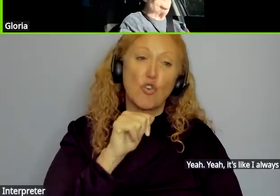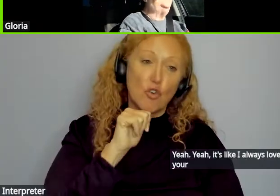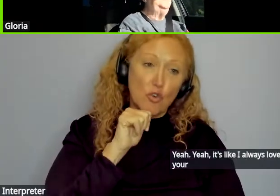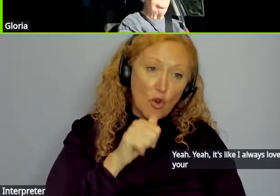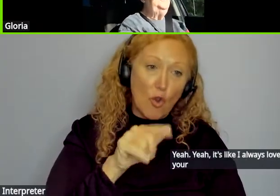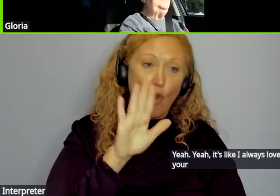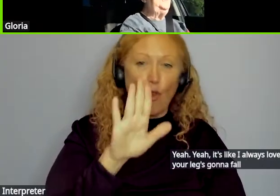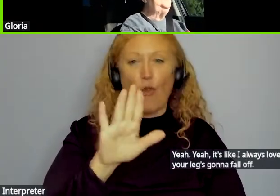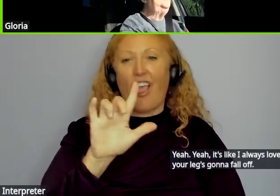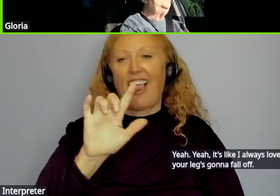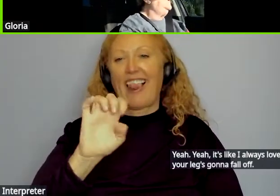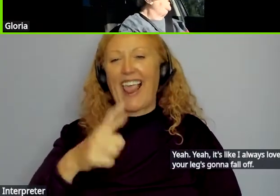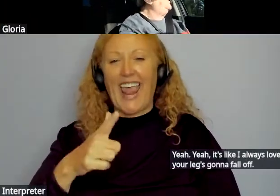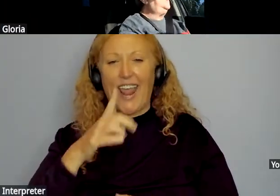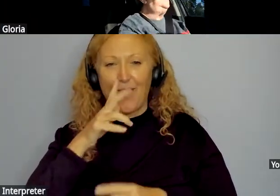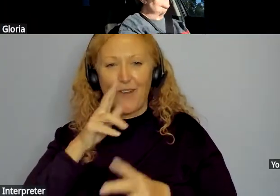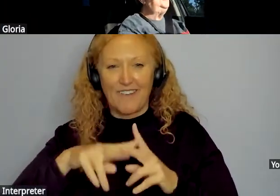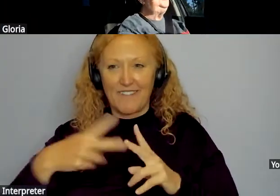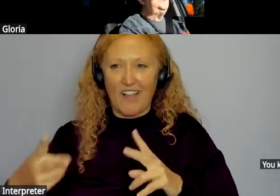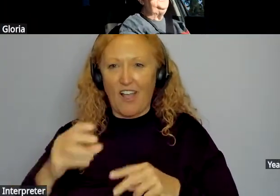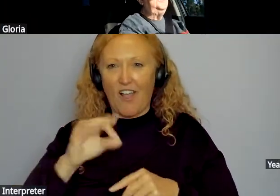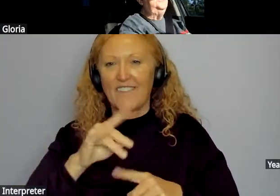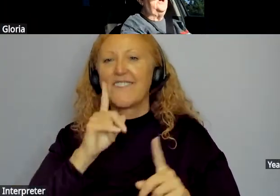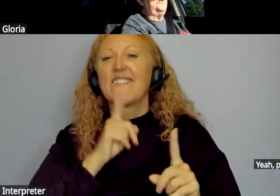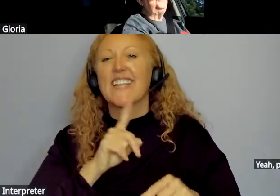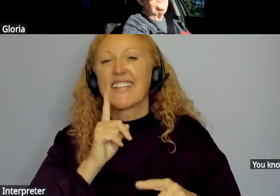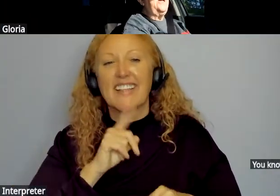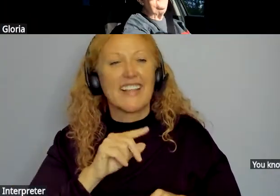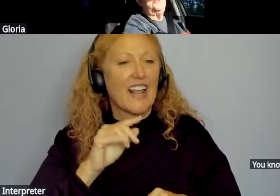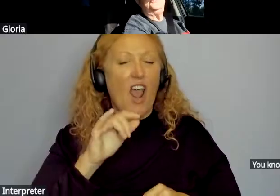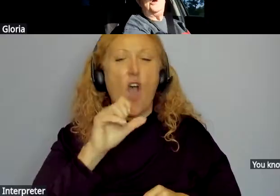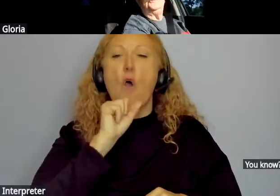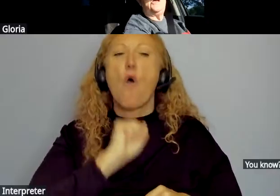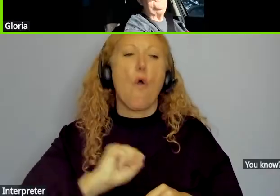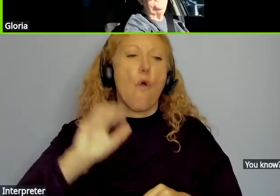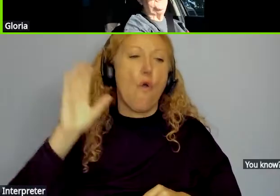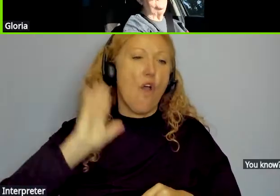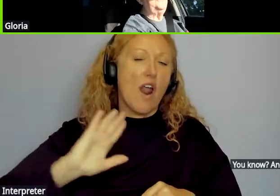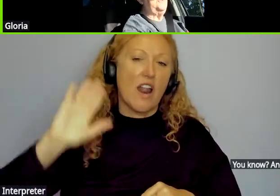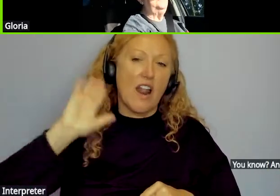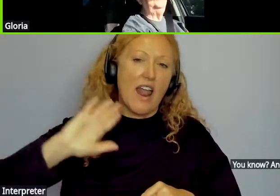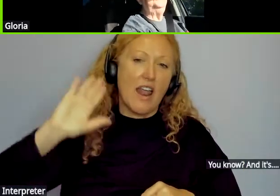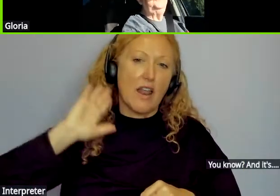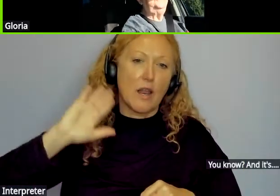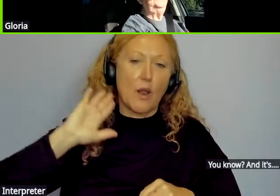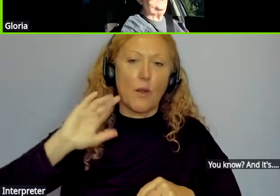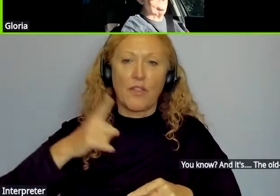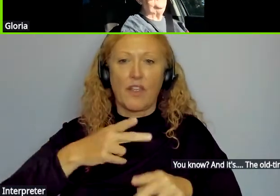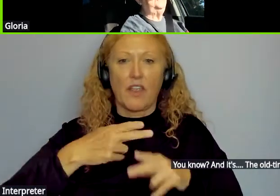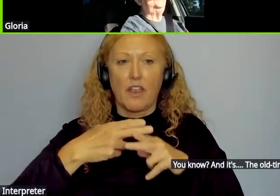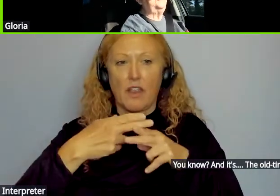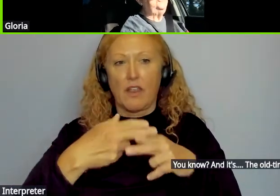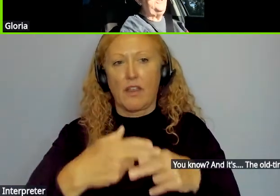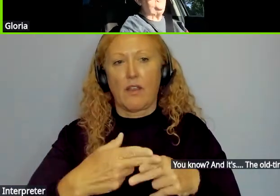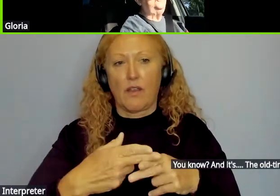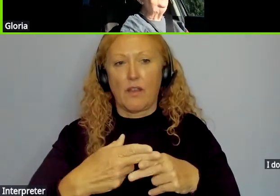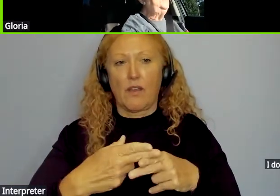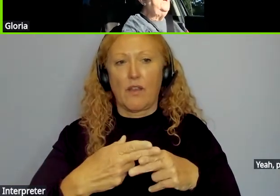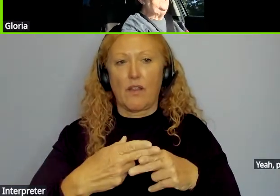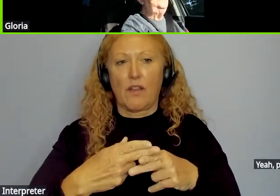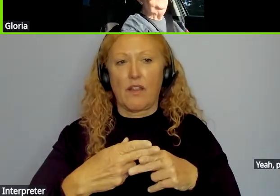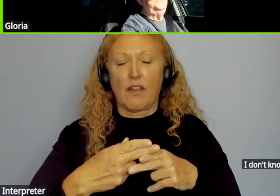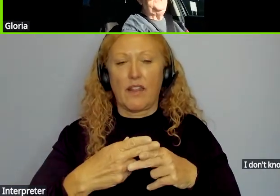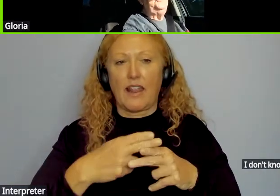fall off. You know, Yeah, pretty and it's much. just like the old time ago, long time ago, they called them I don't know those